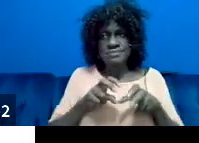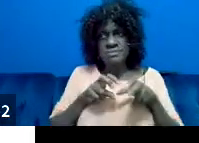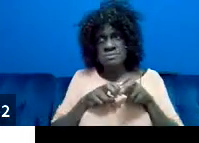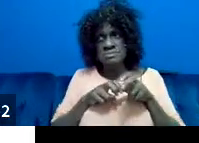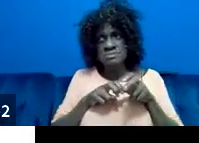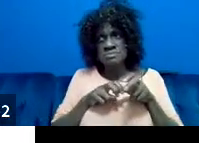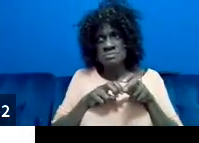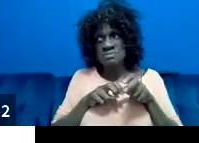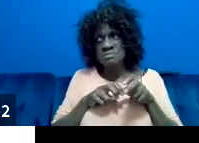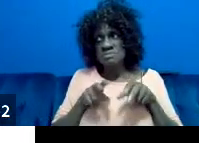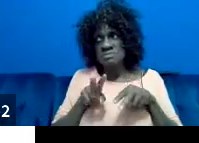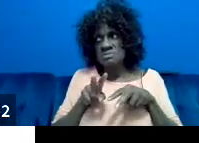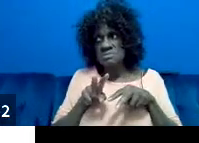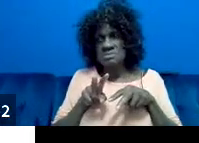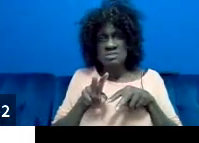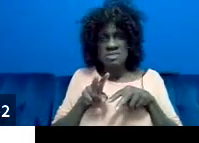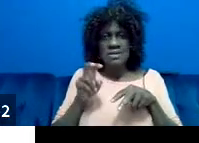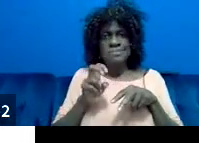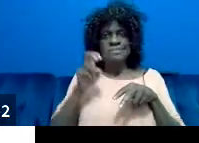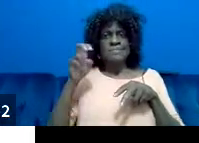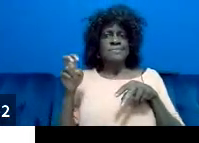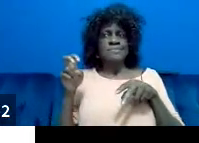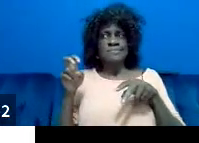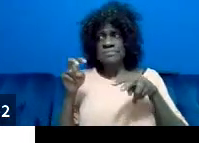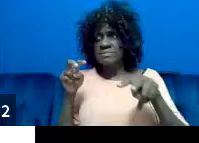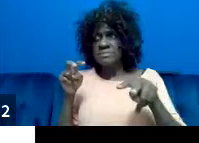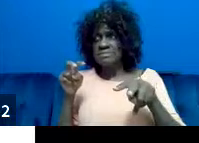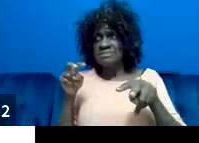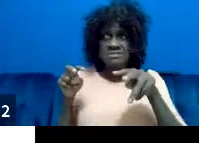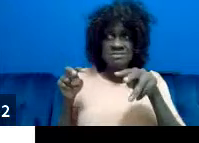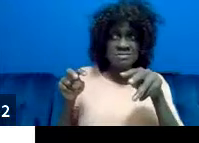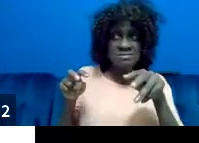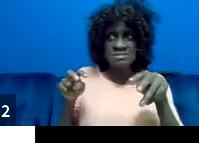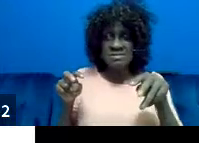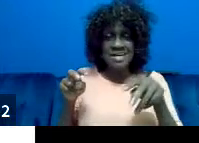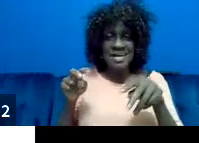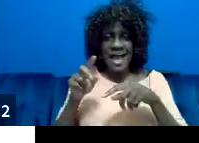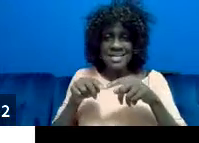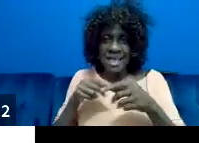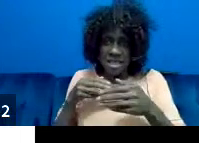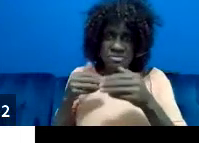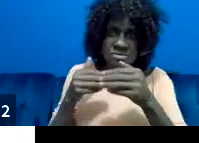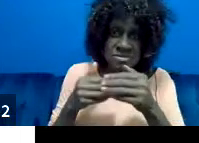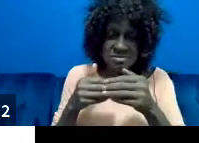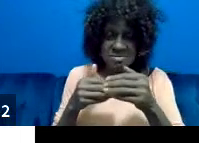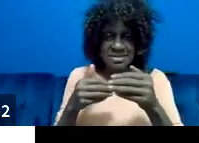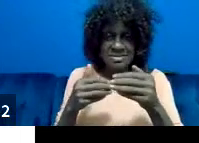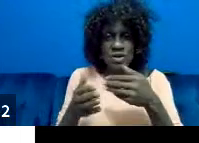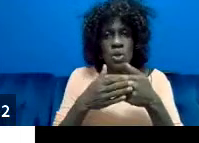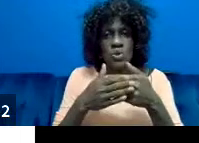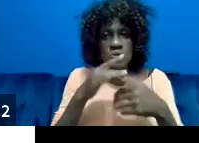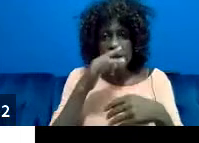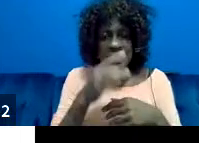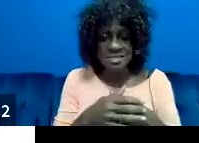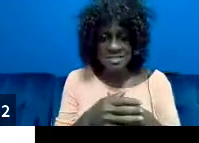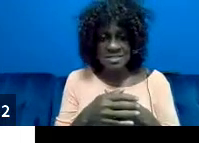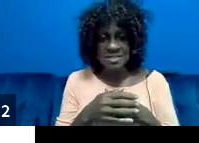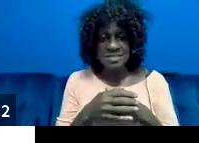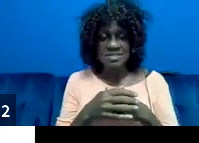by a bench on the other side of a railroad tie or near somewhere that I couldn't even get near them. And